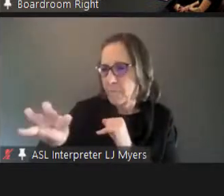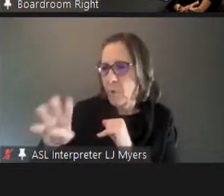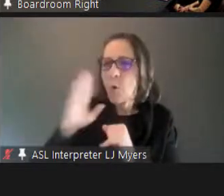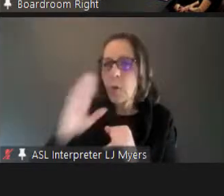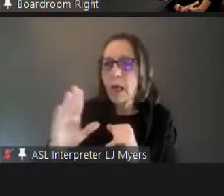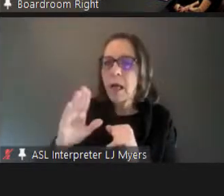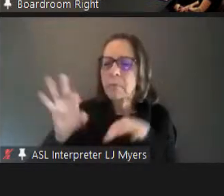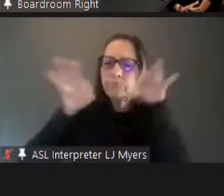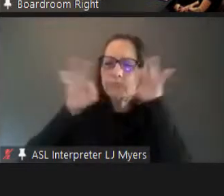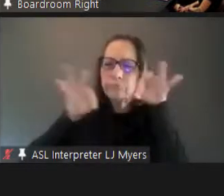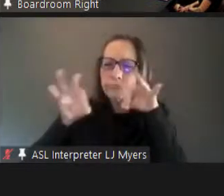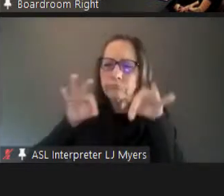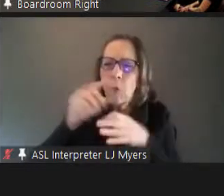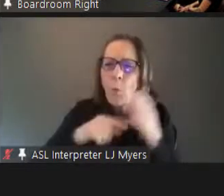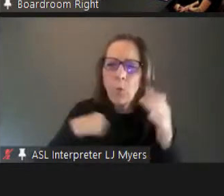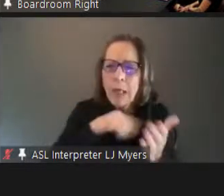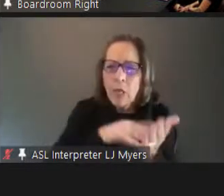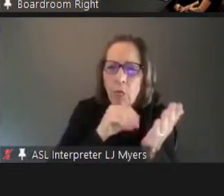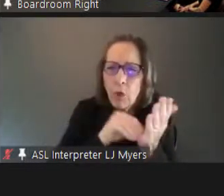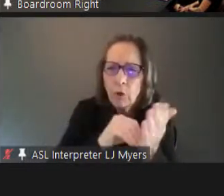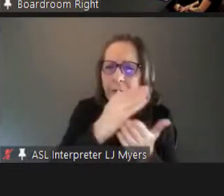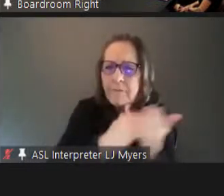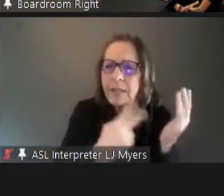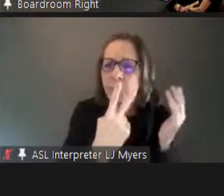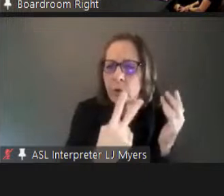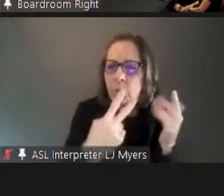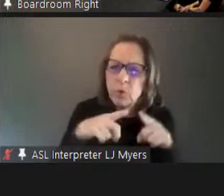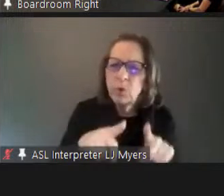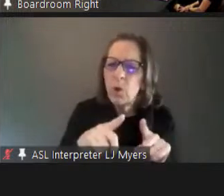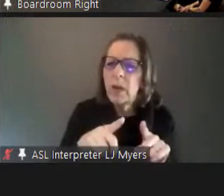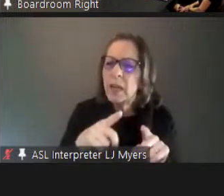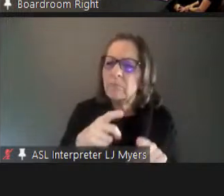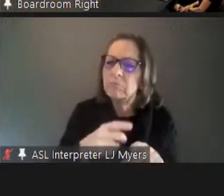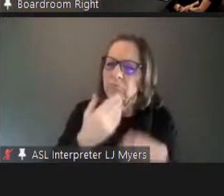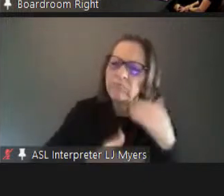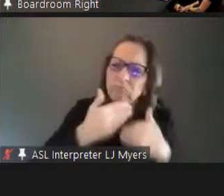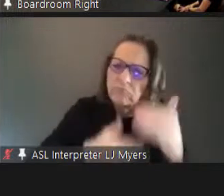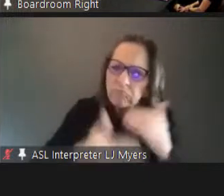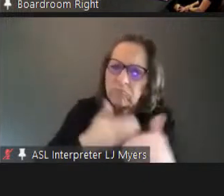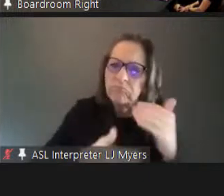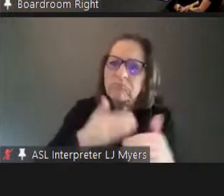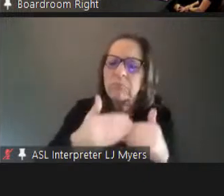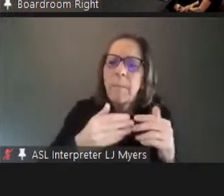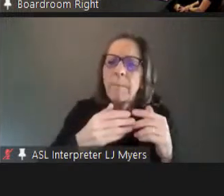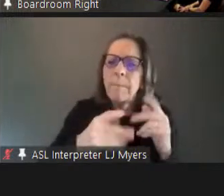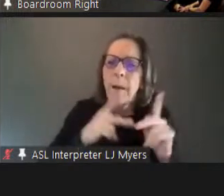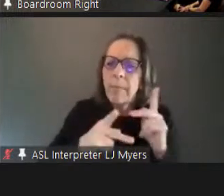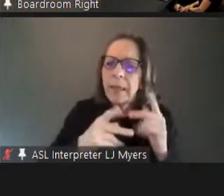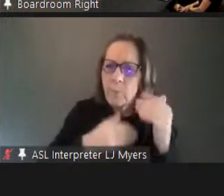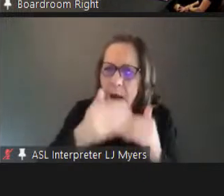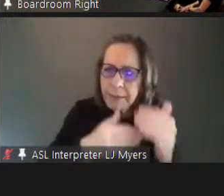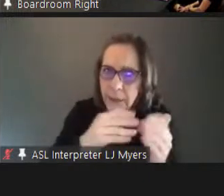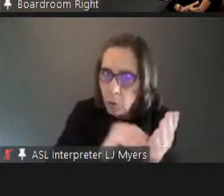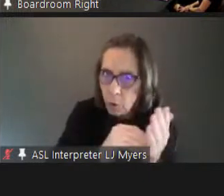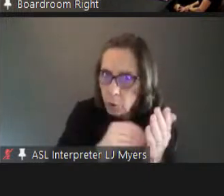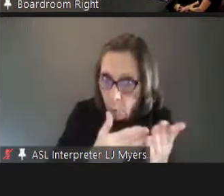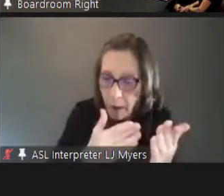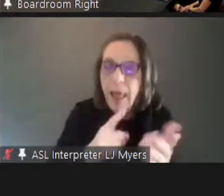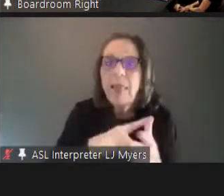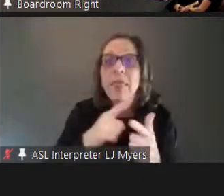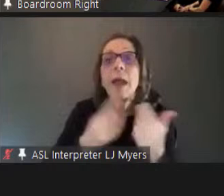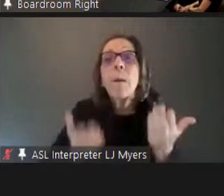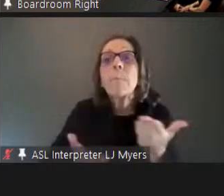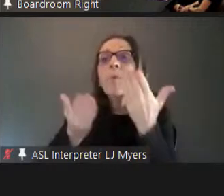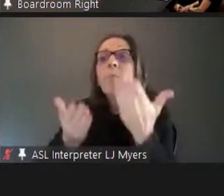we've heard in phase two during our rigorous public process during the next 12 months, and then propose actions